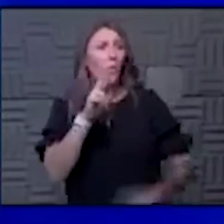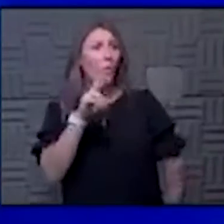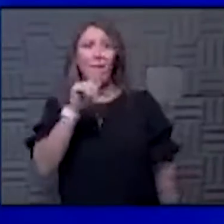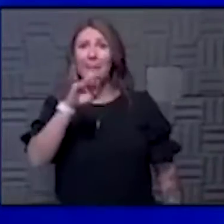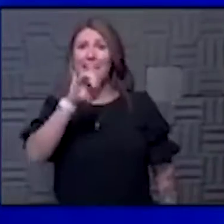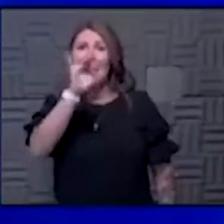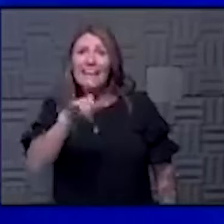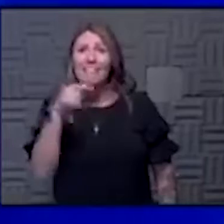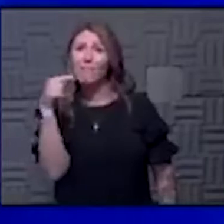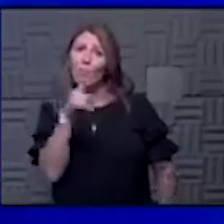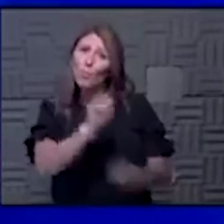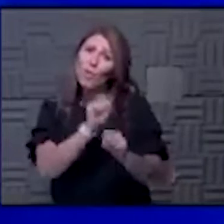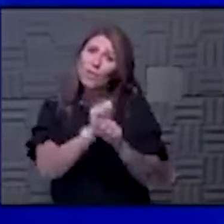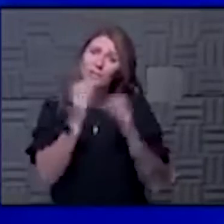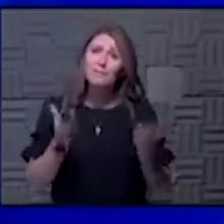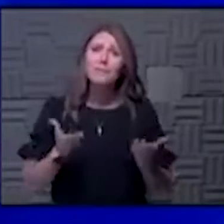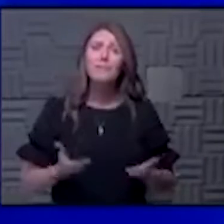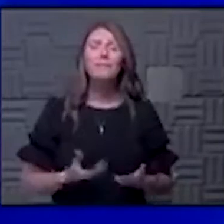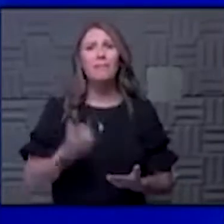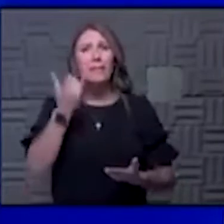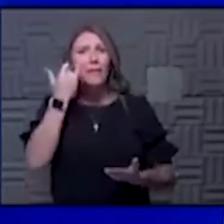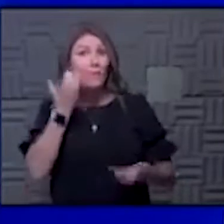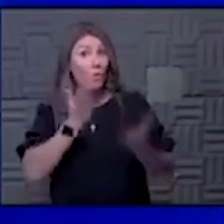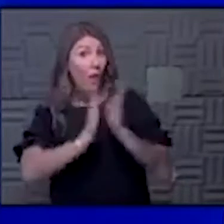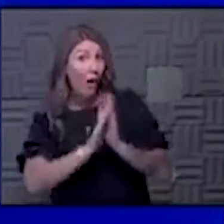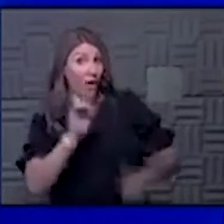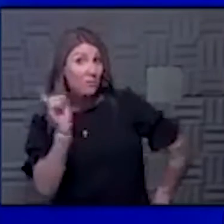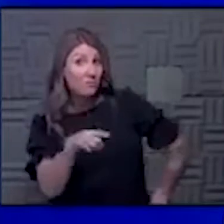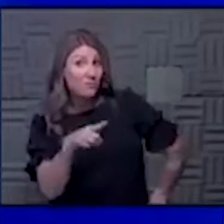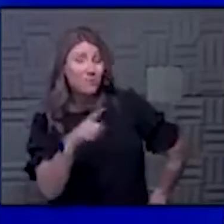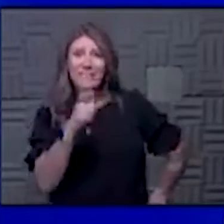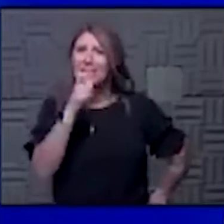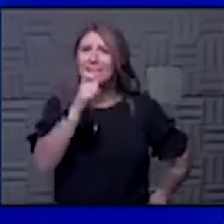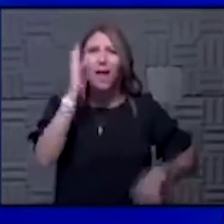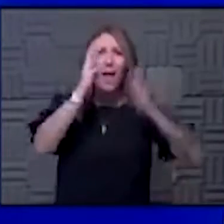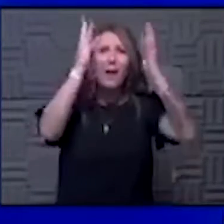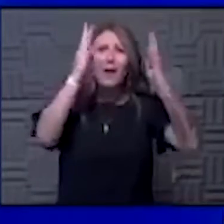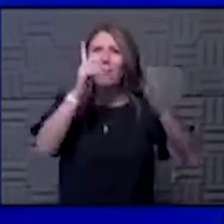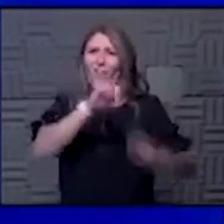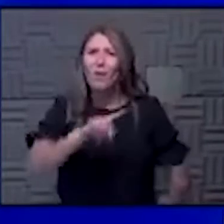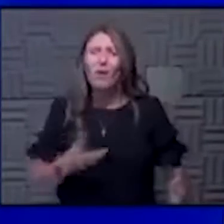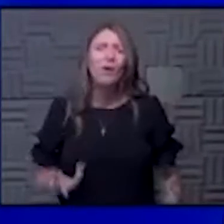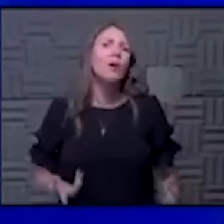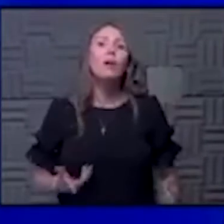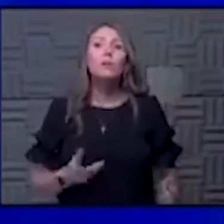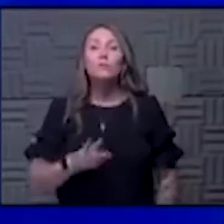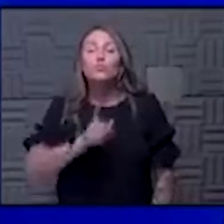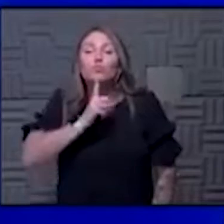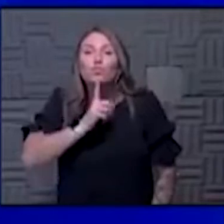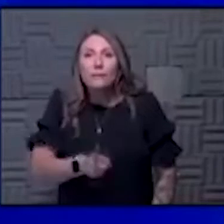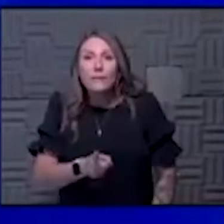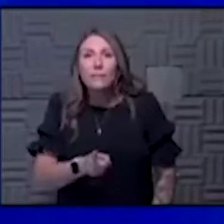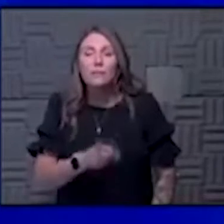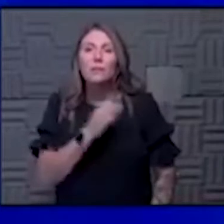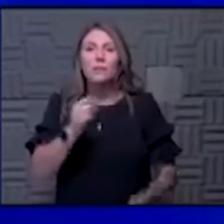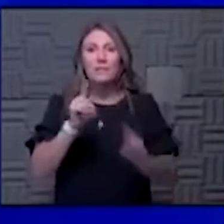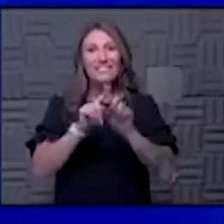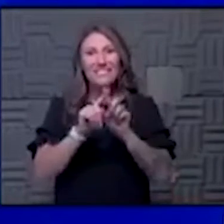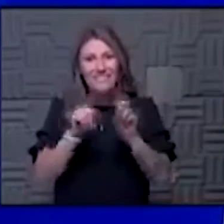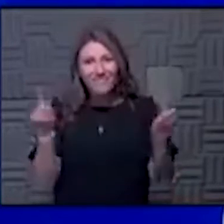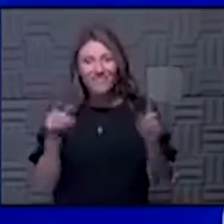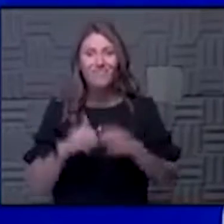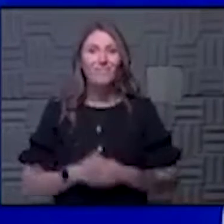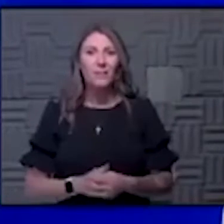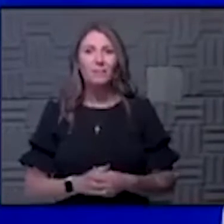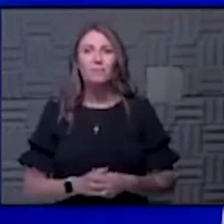folks who works here. I think if you ask them all that, this is not a hoax. It's incredibly real, and it's incredibly different.